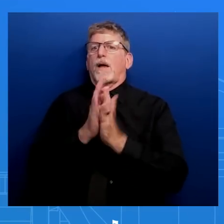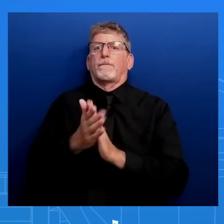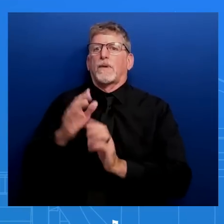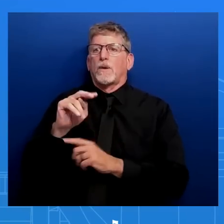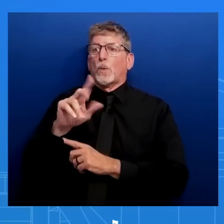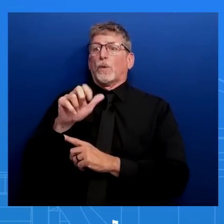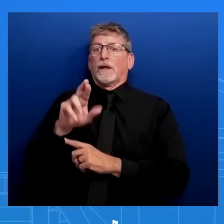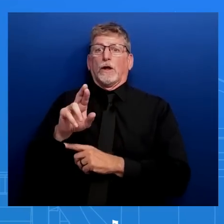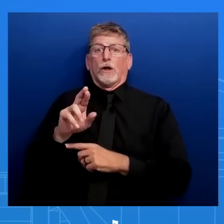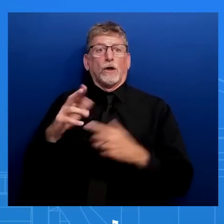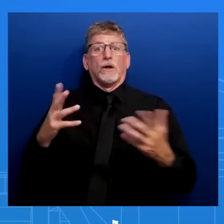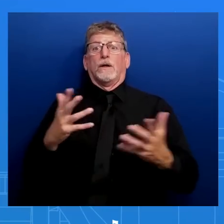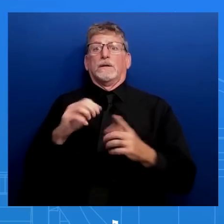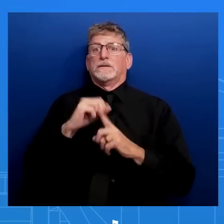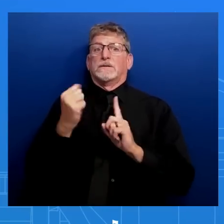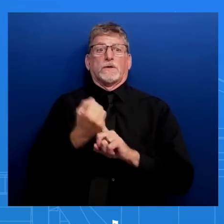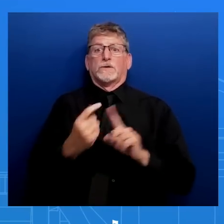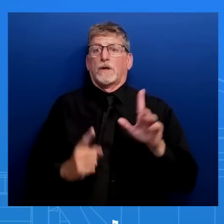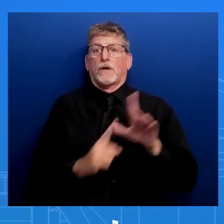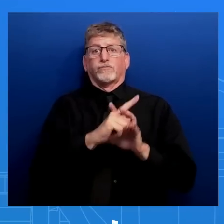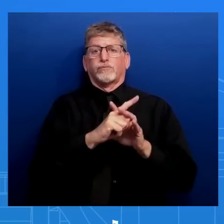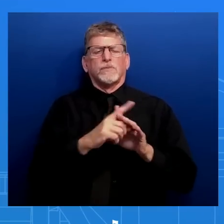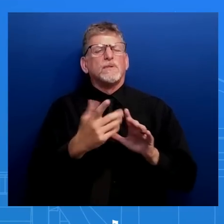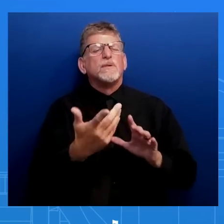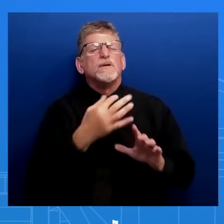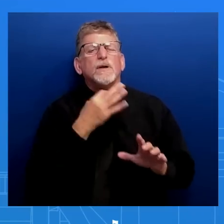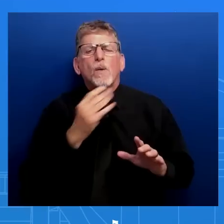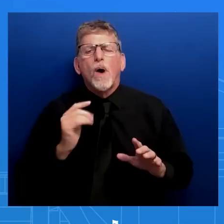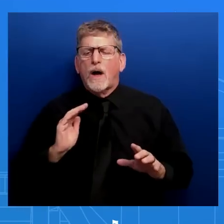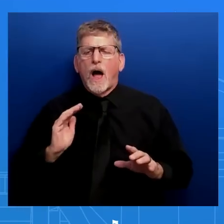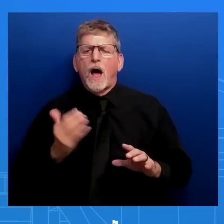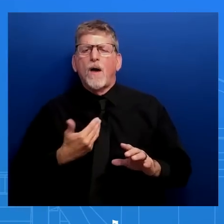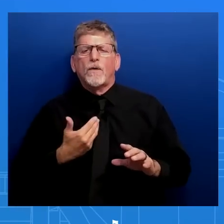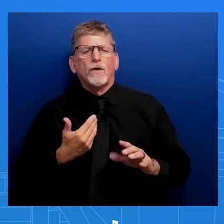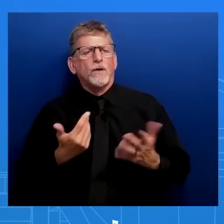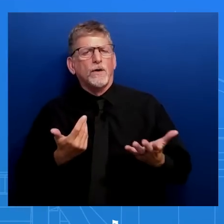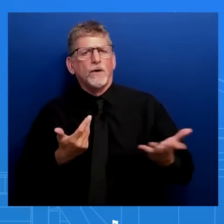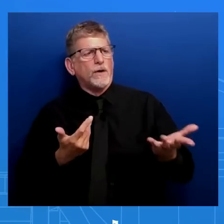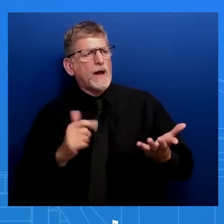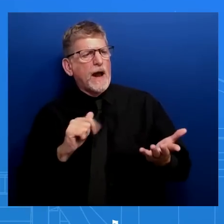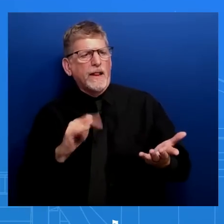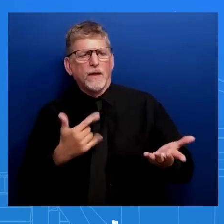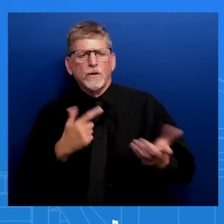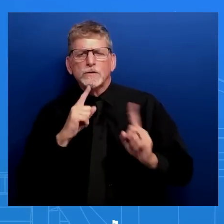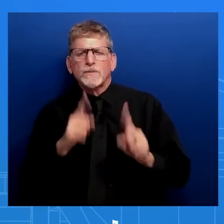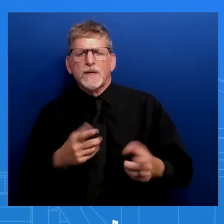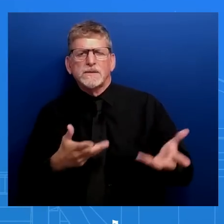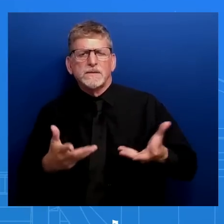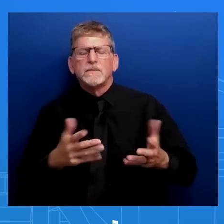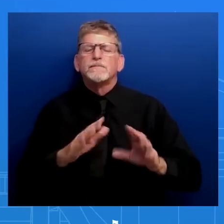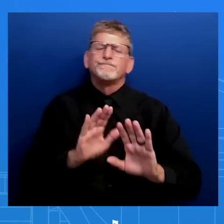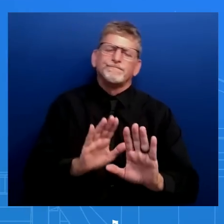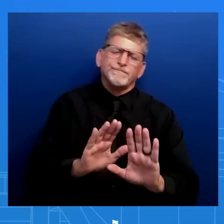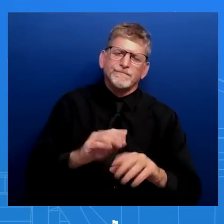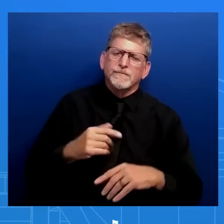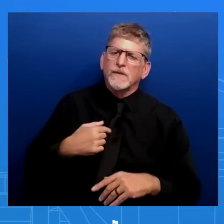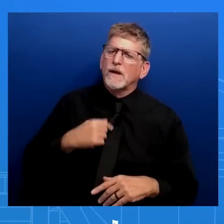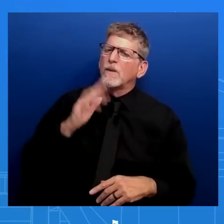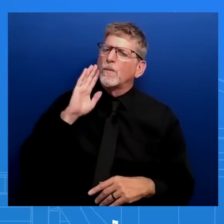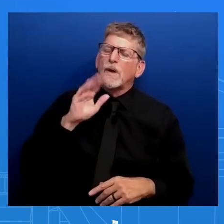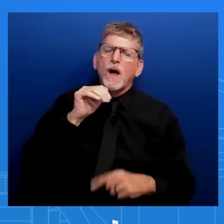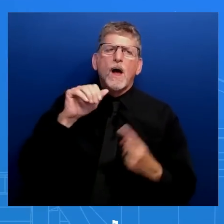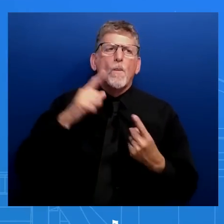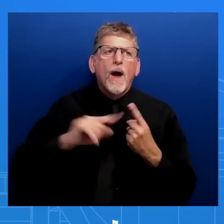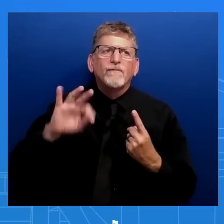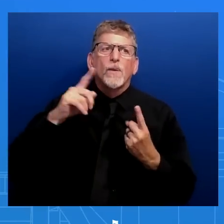allies about how that would be addressed? I wouldn't speculate on hypotheticals, Jackie. I wouldn't get into hypotheticals.